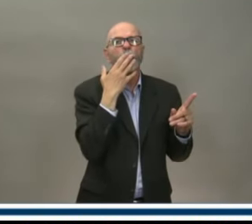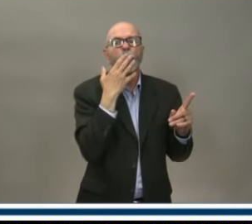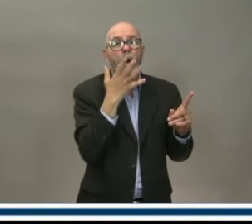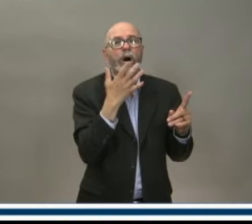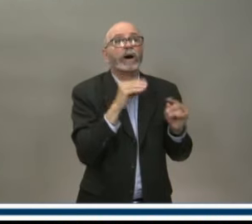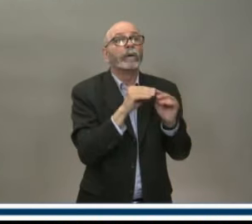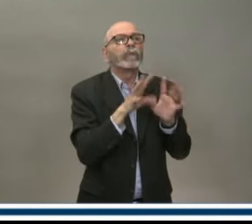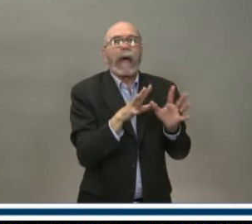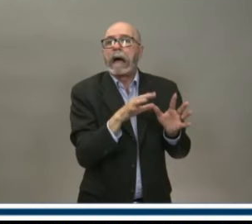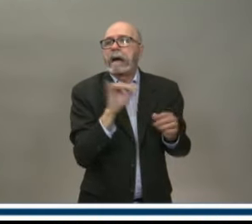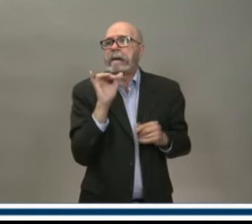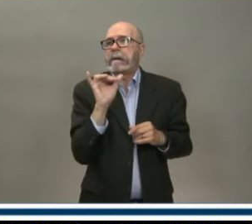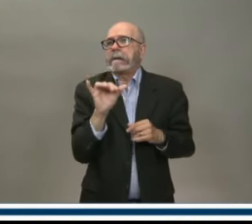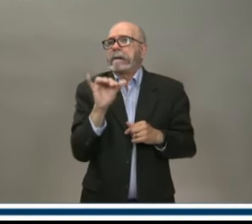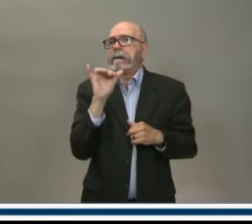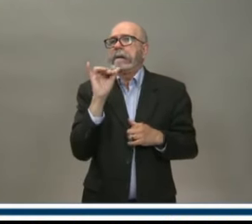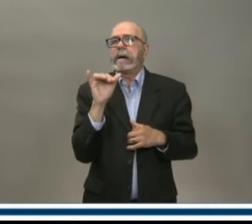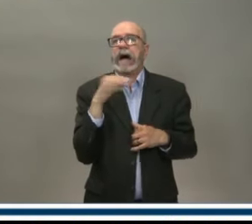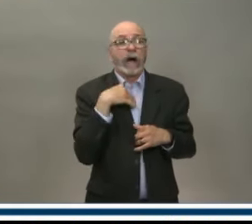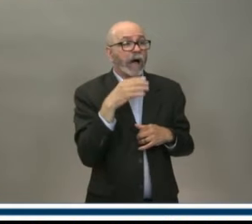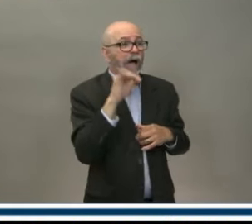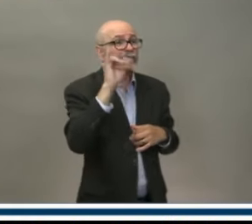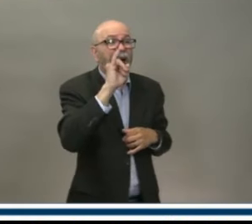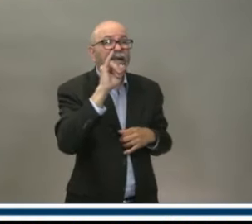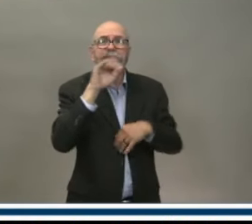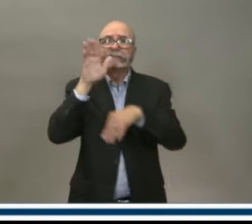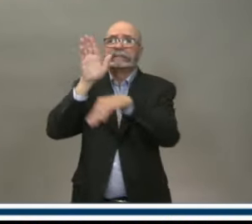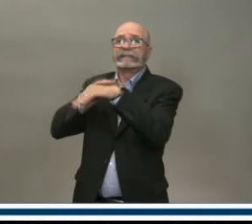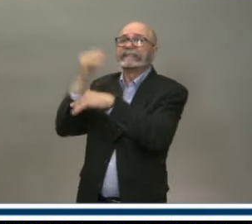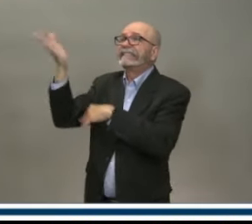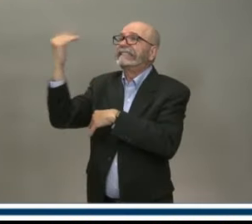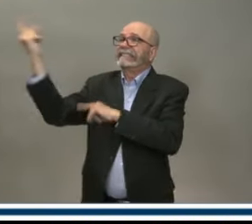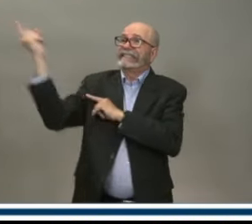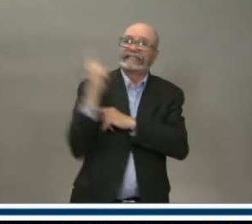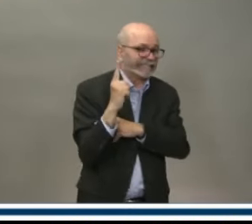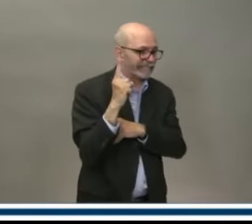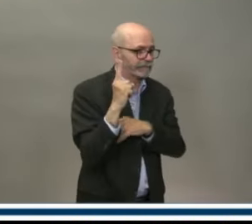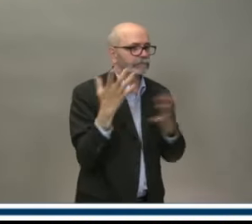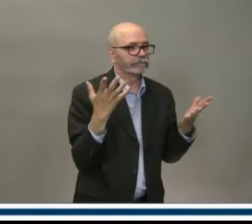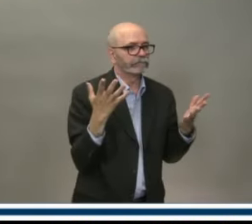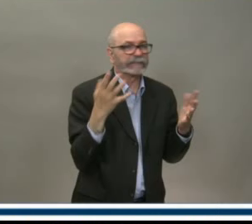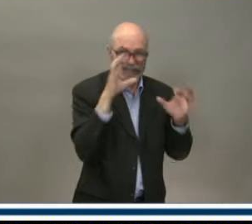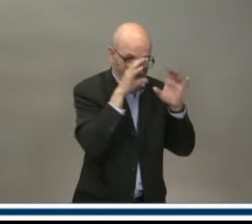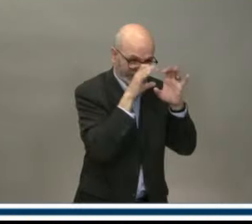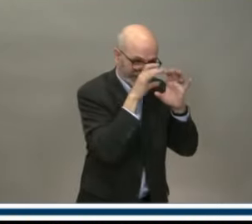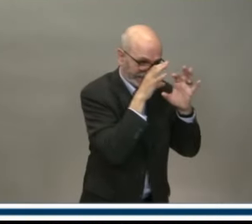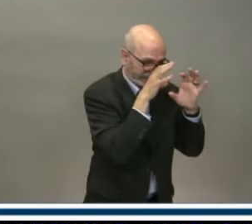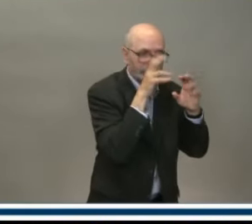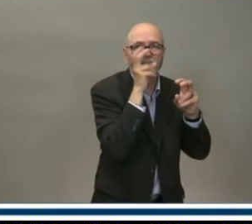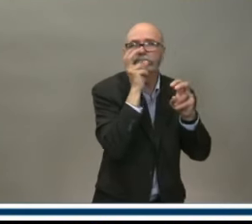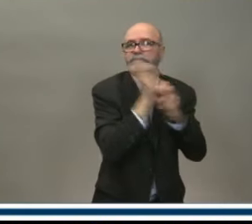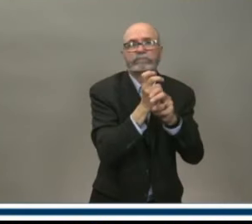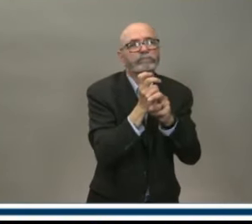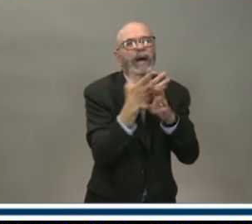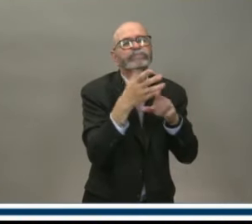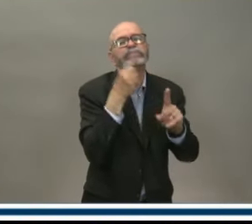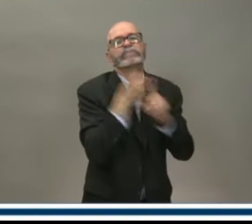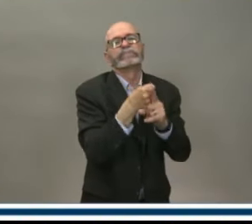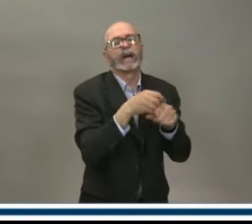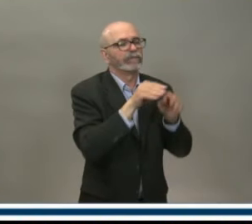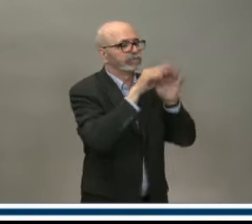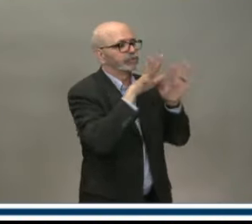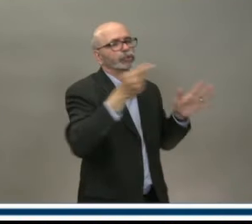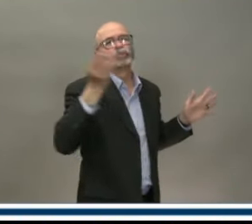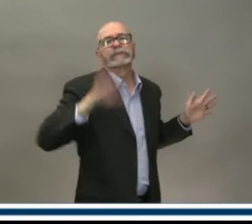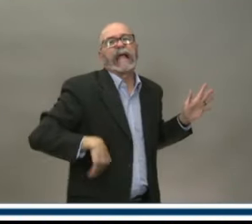infection control and other supports, but it becomes very difficult to manage. And that is why we ended up in the situation last week. And